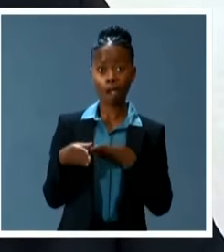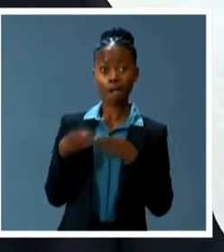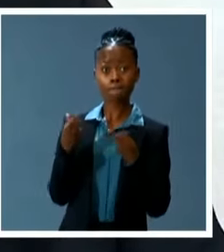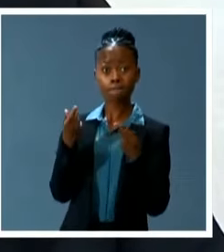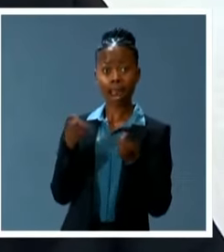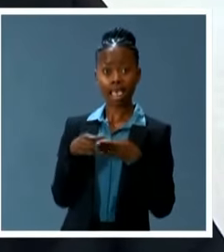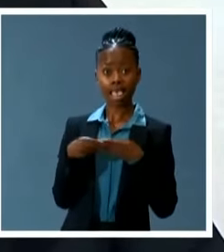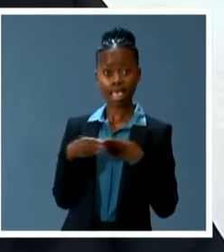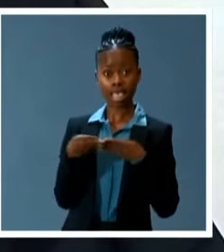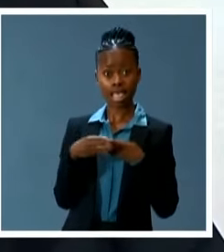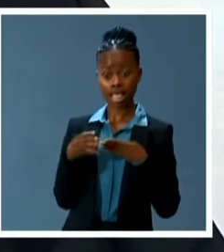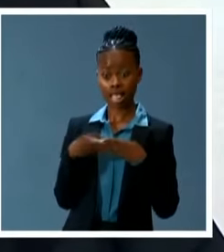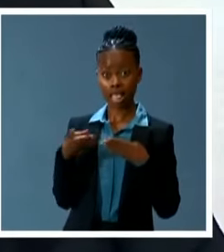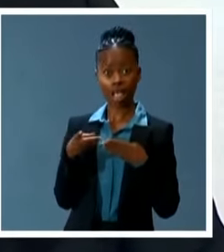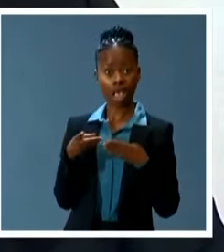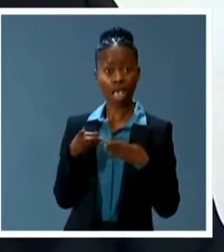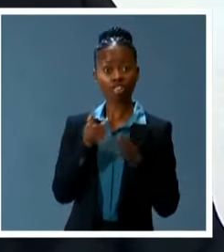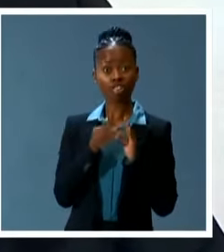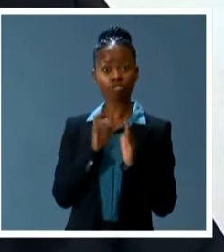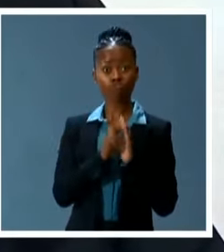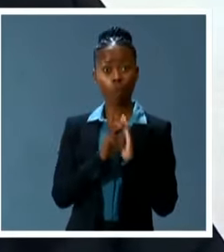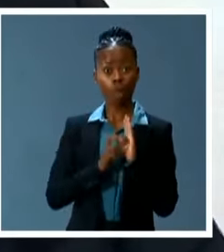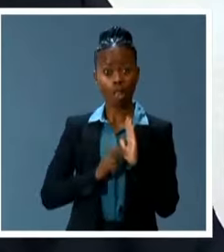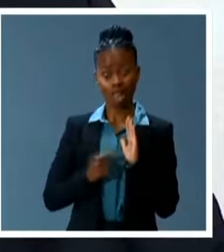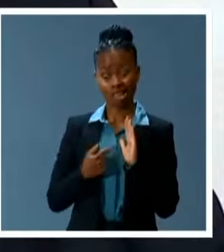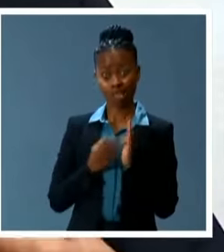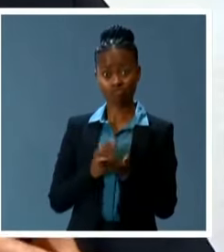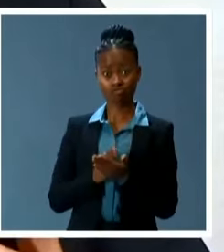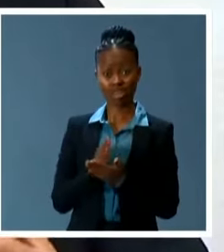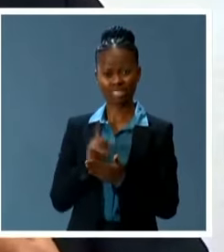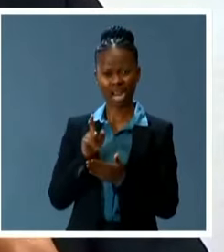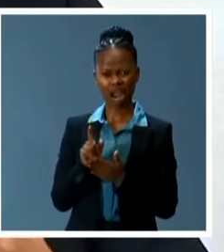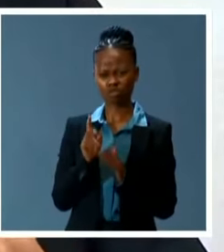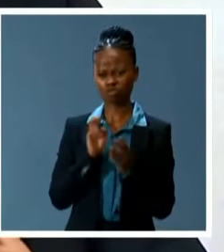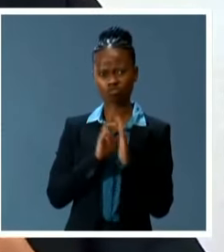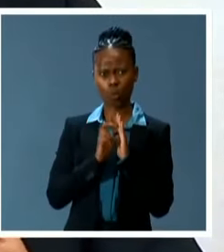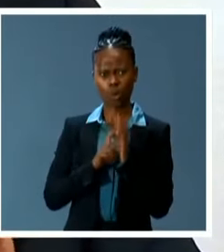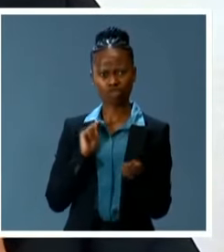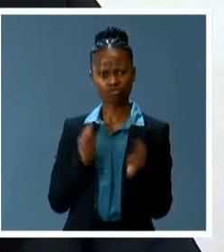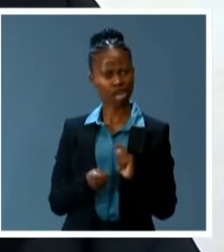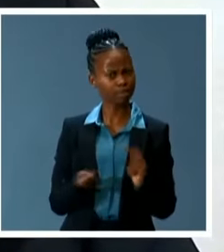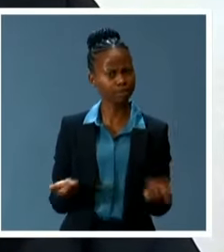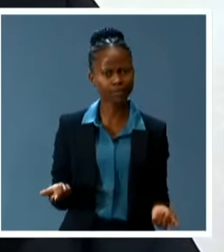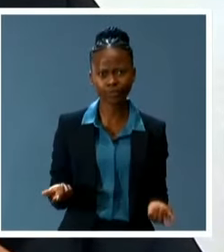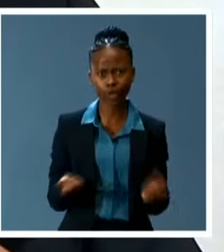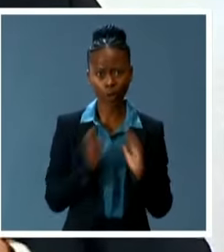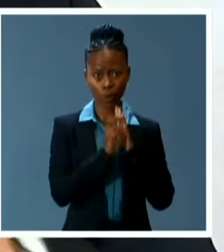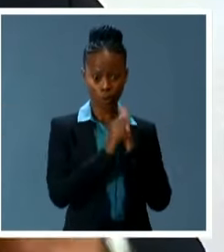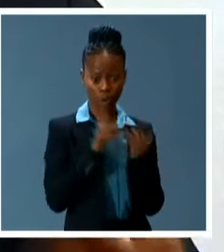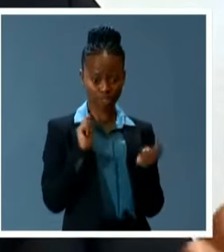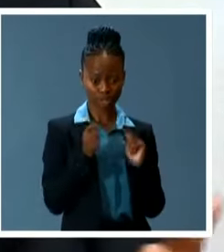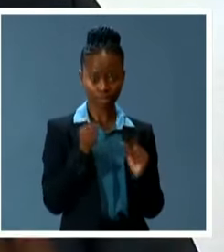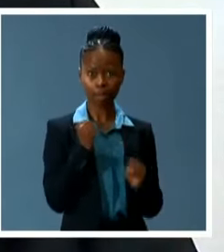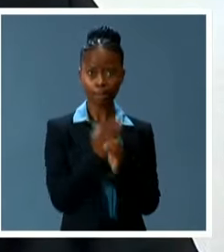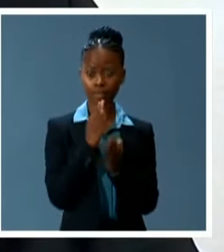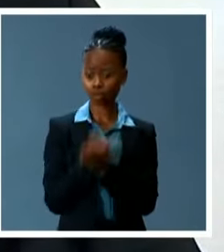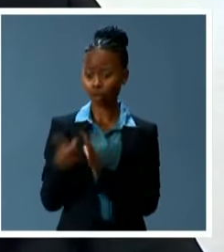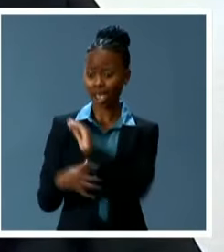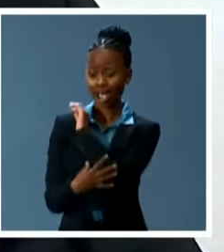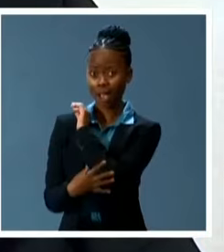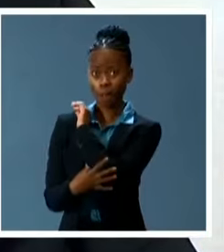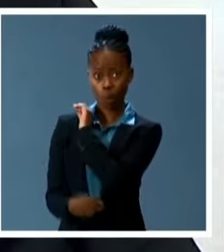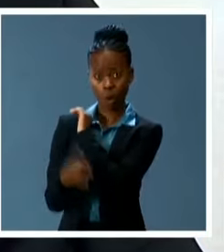to distribute those drawing rights to the countries in need as a way to create the conditions for the transfer of resources that